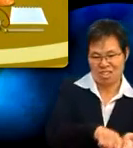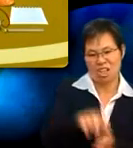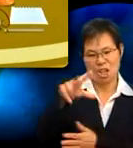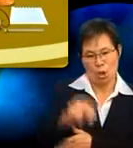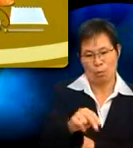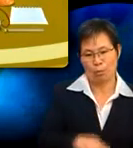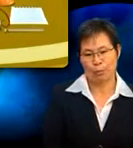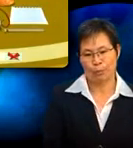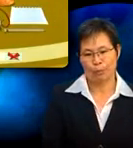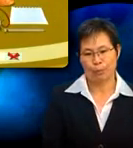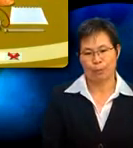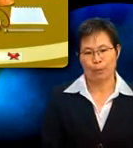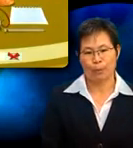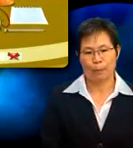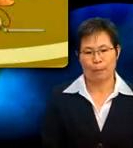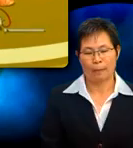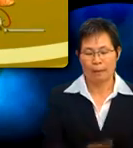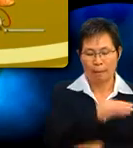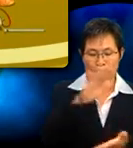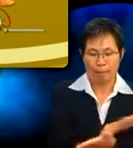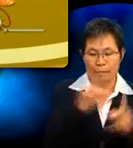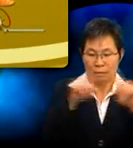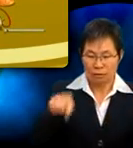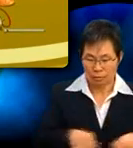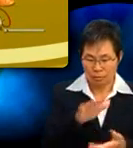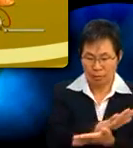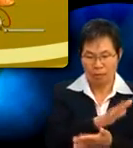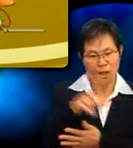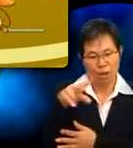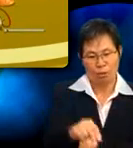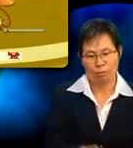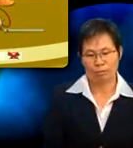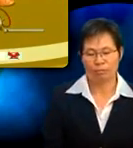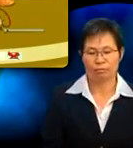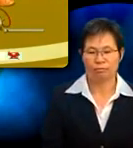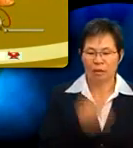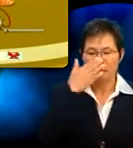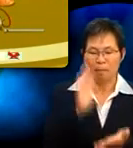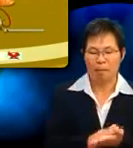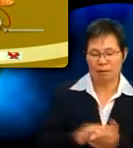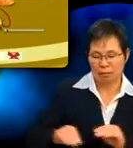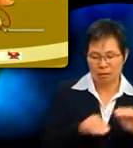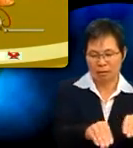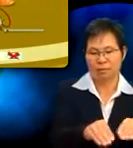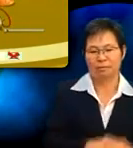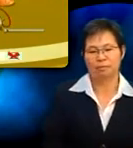eraser? No. And the piece of paper? No, it's a bad